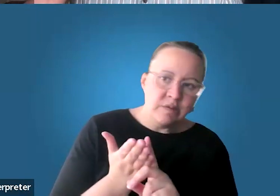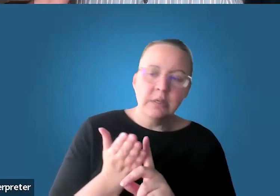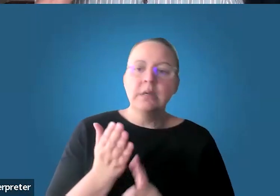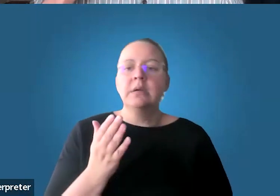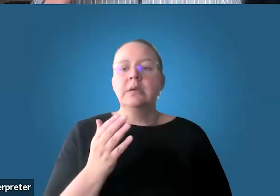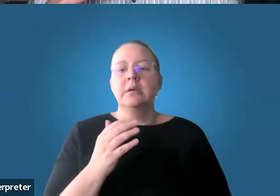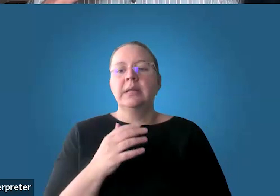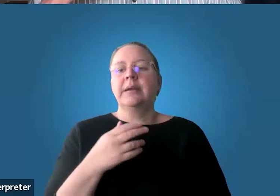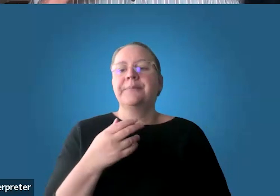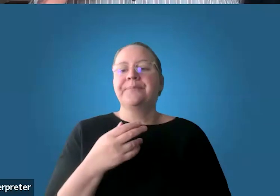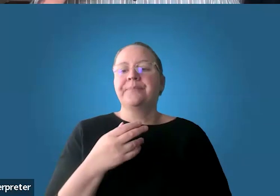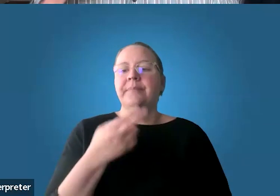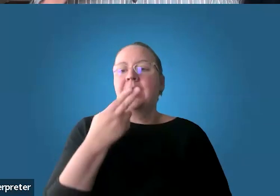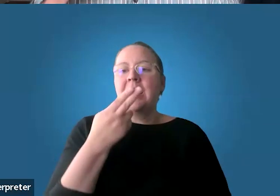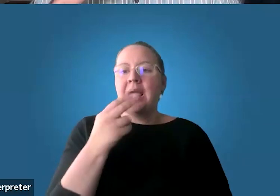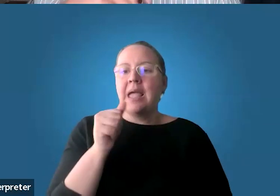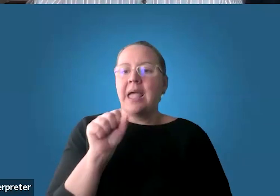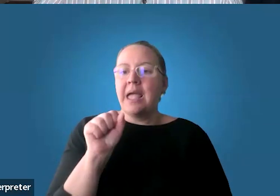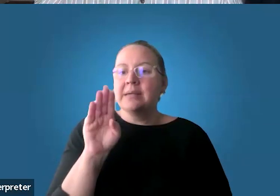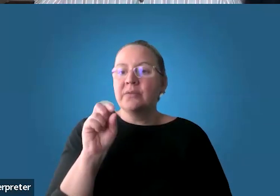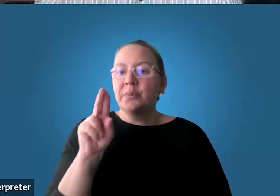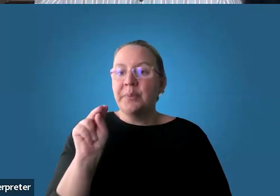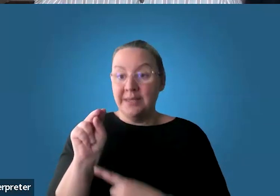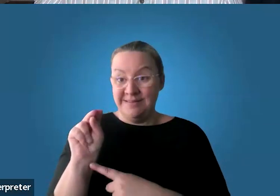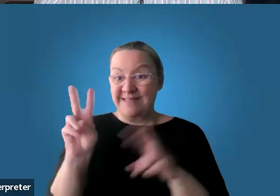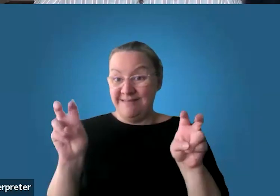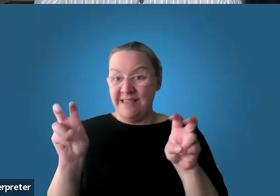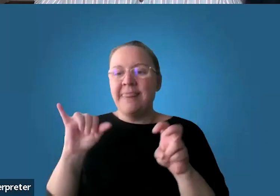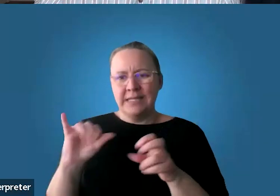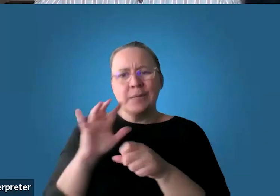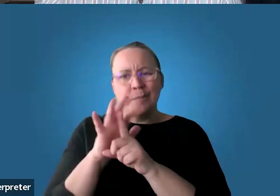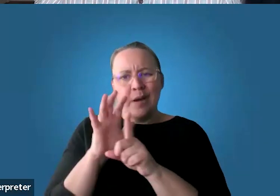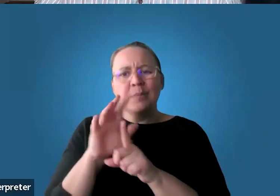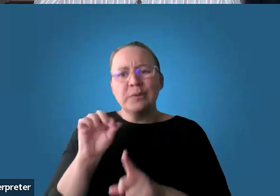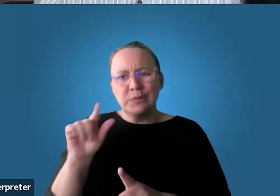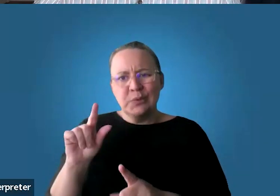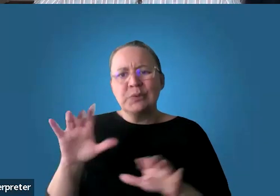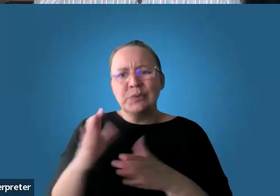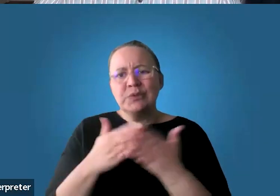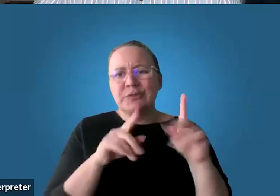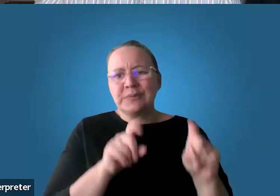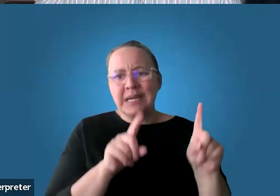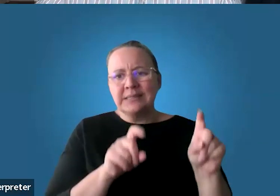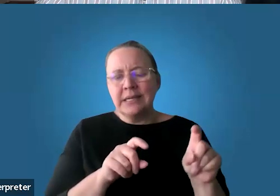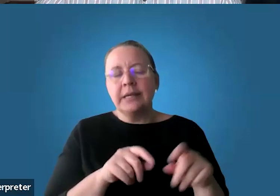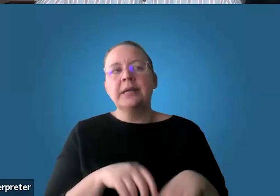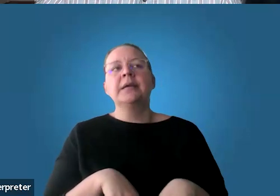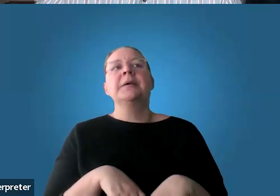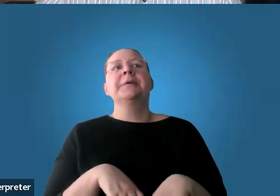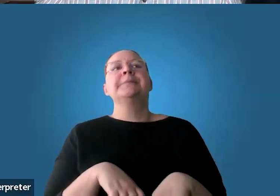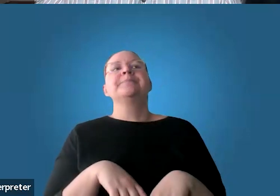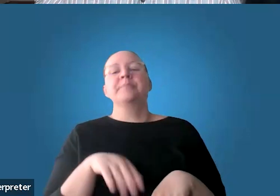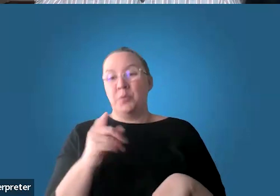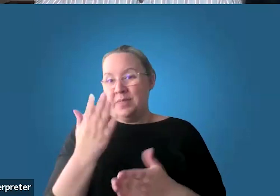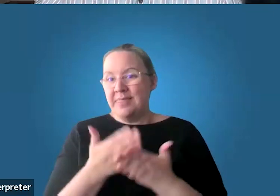past 5 years, like a more popular tool to do some of that testing. And there's like other firms similar to that. But